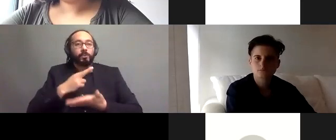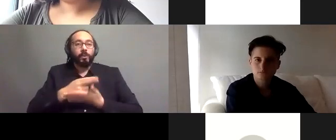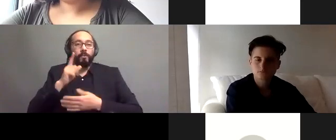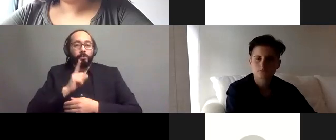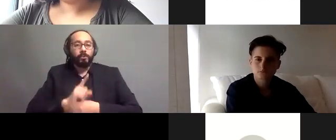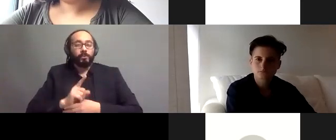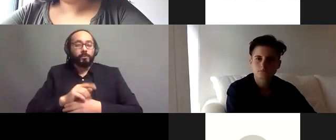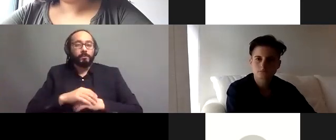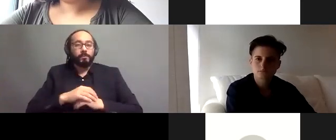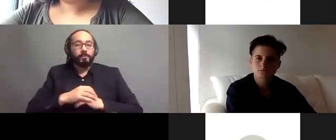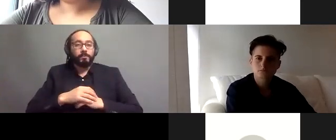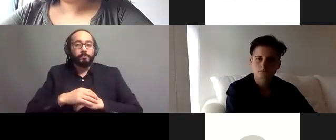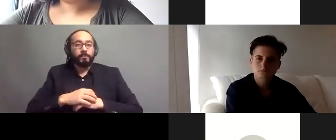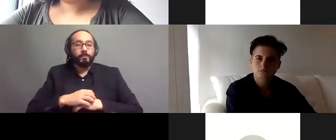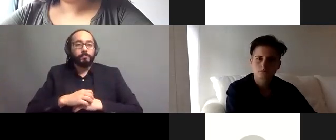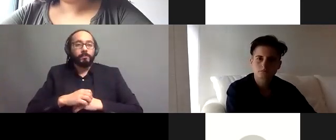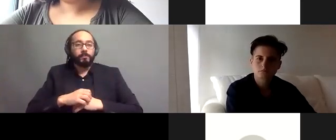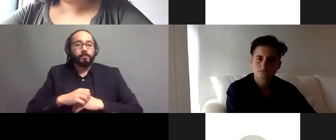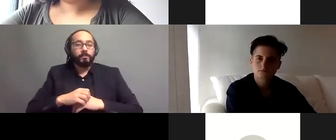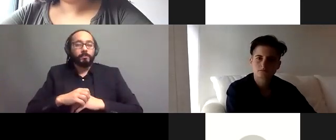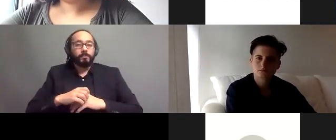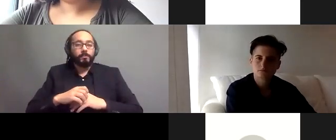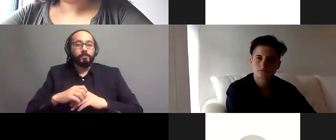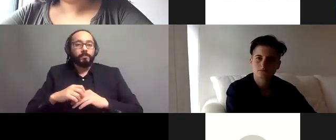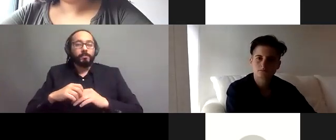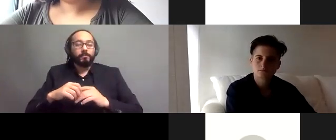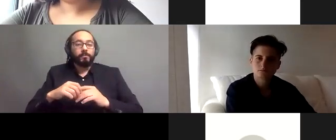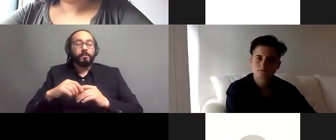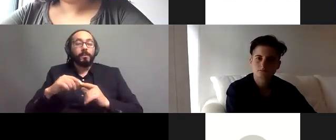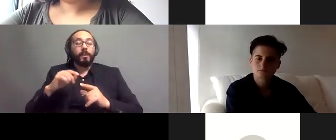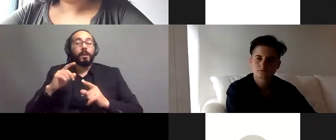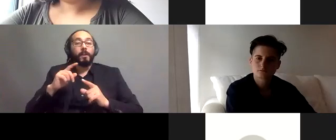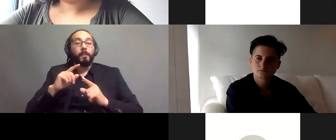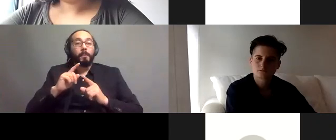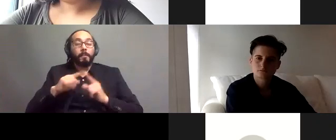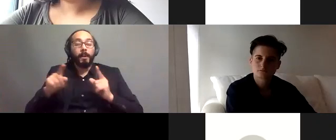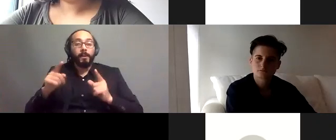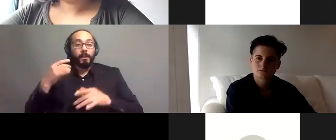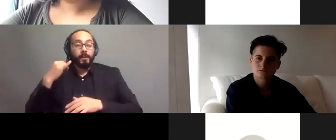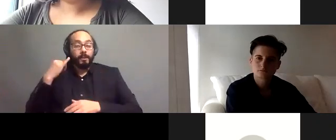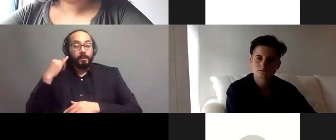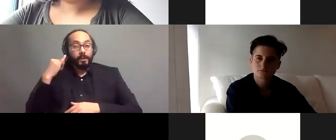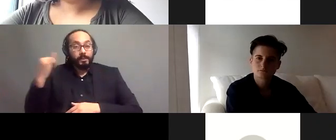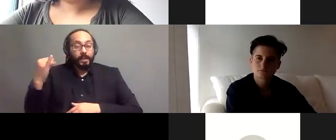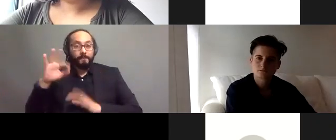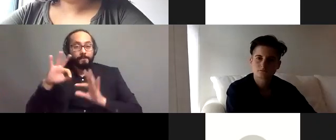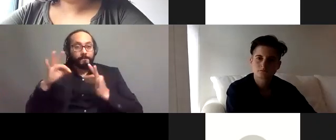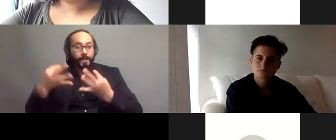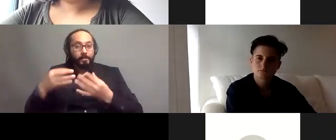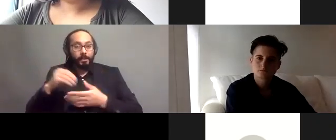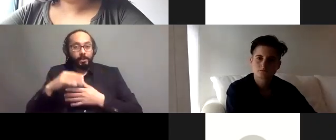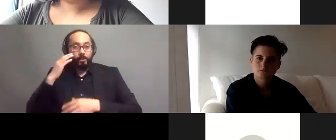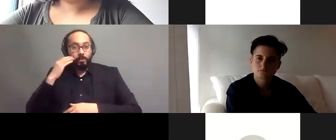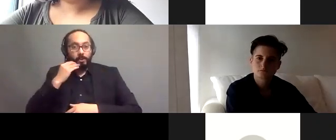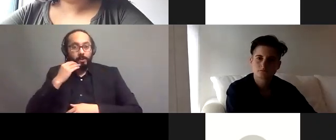for example, because the idea, the notion of family doctor is super different in Korea. Only the rich people